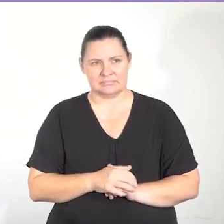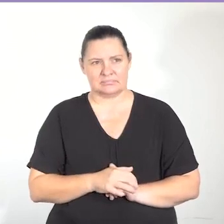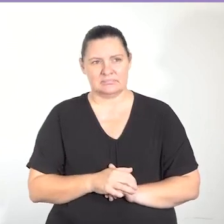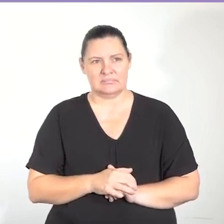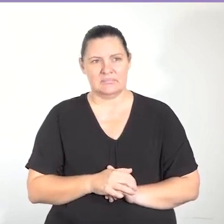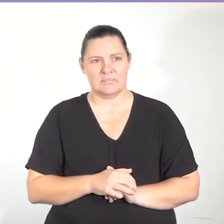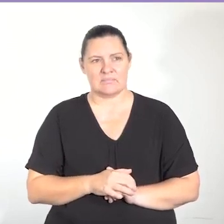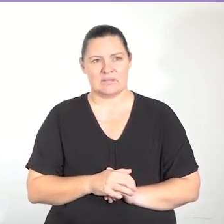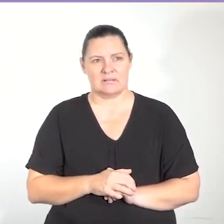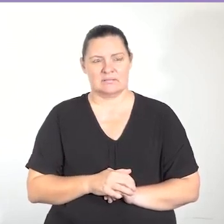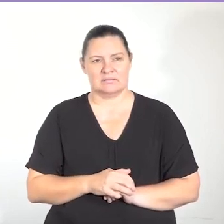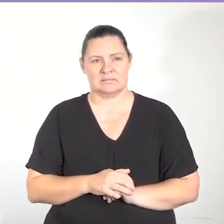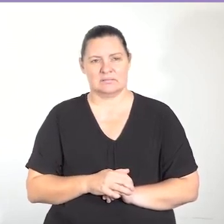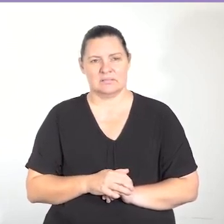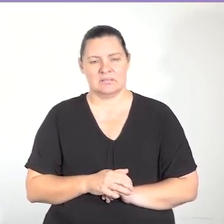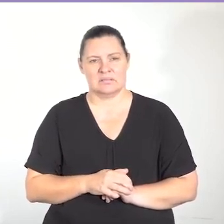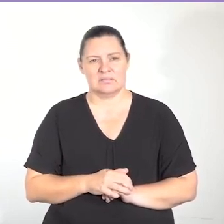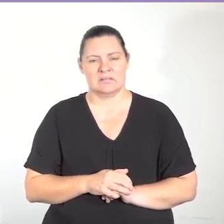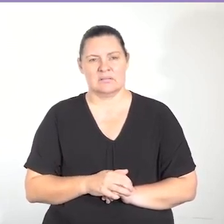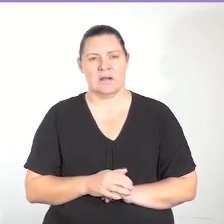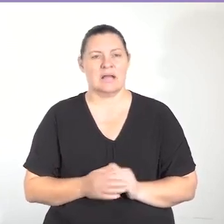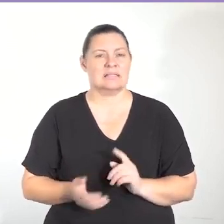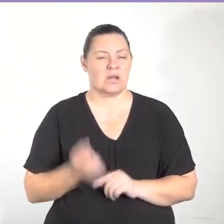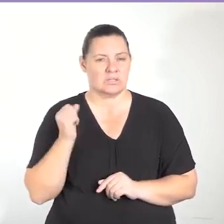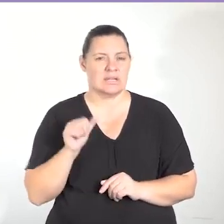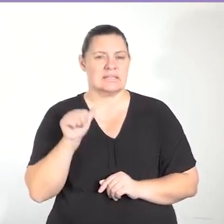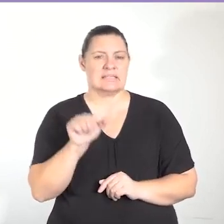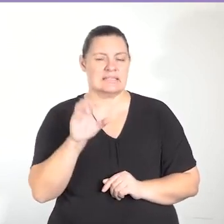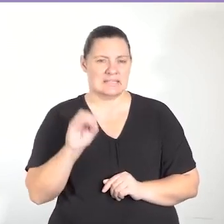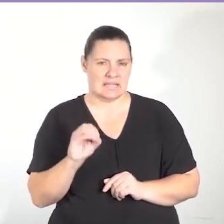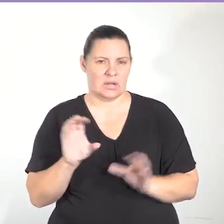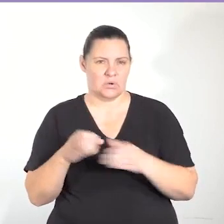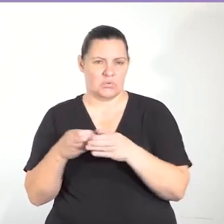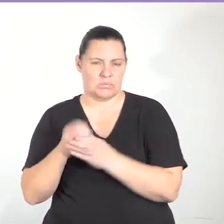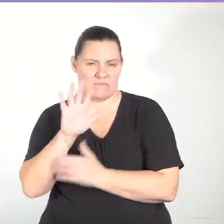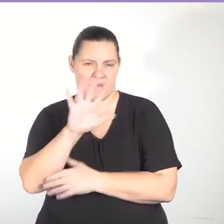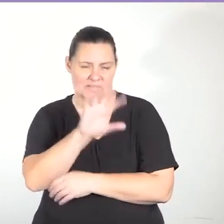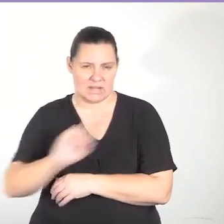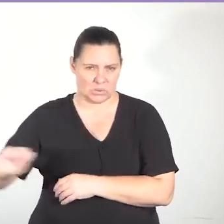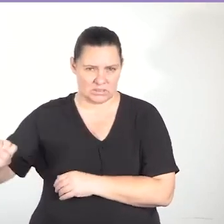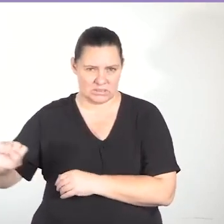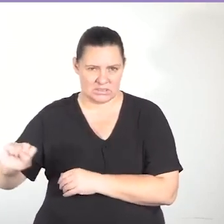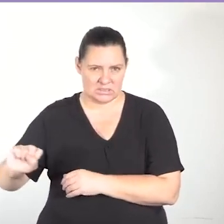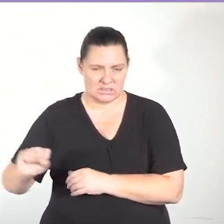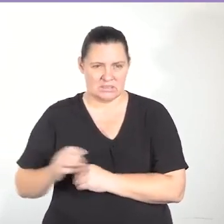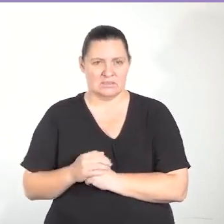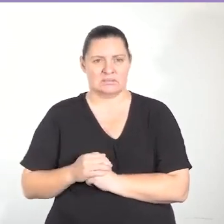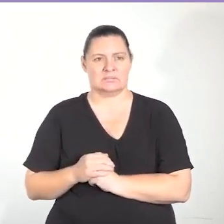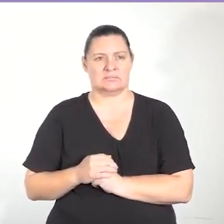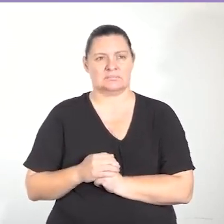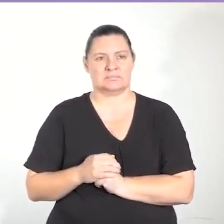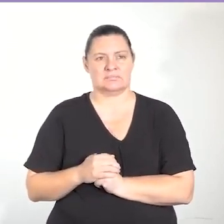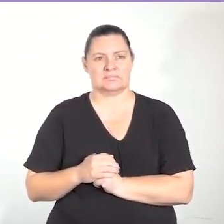So now we have found that we can take out 60 groups of 5 in